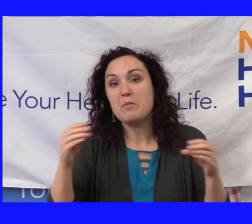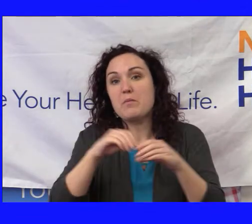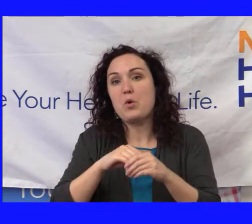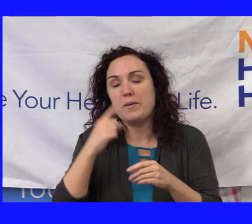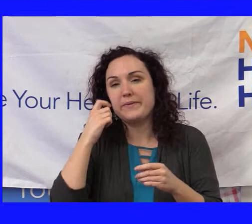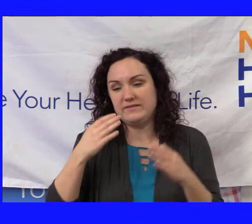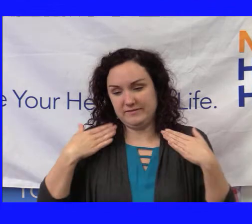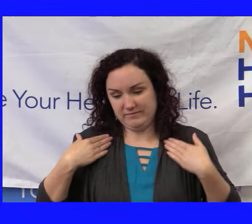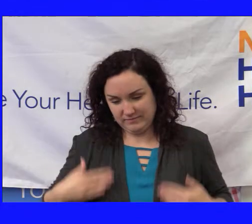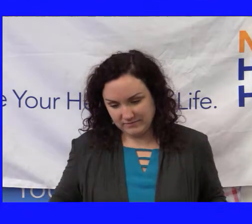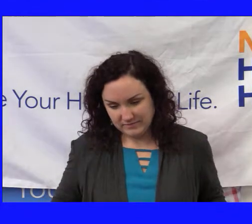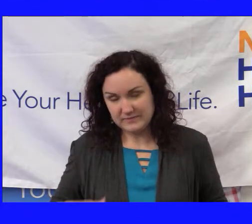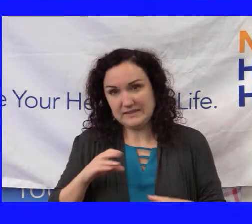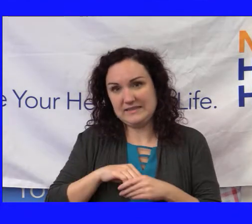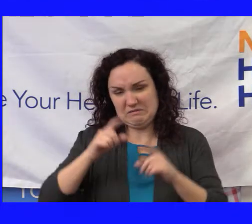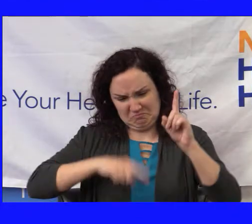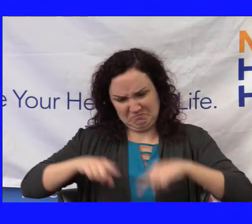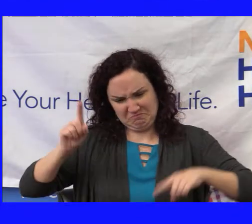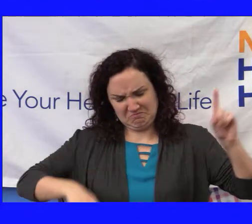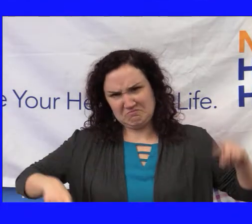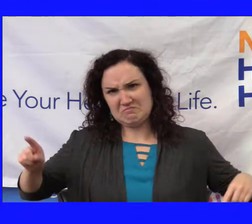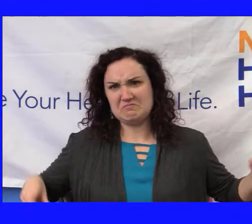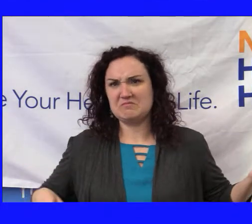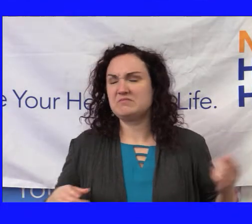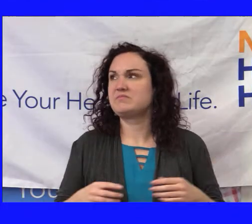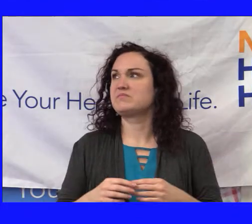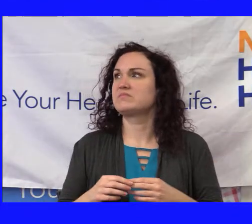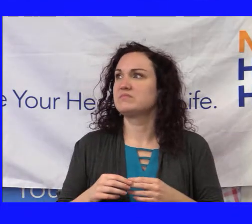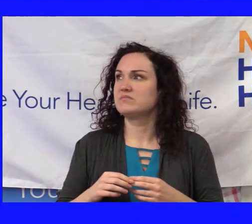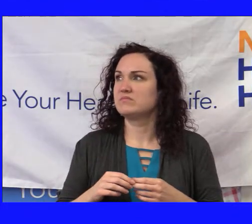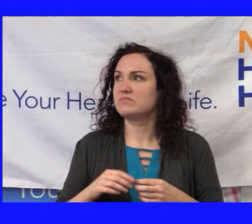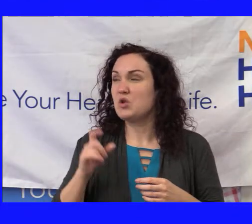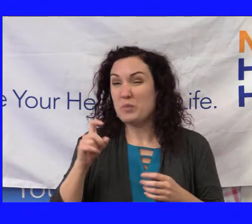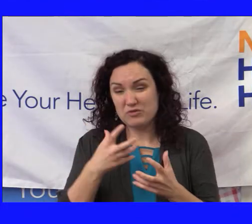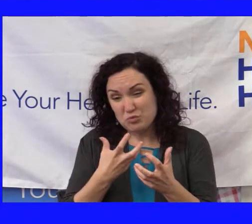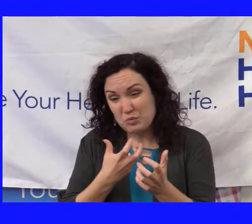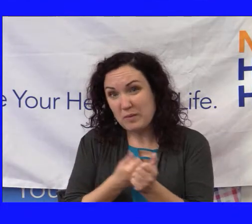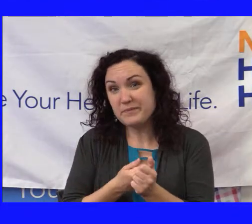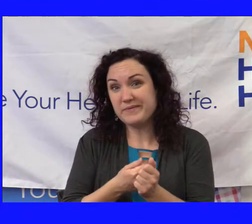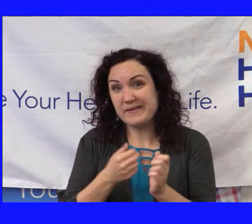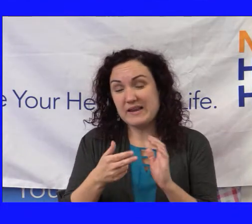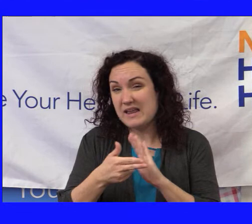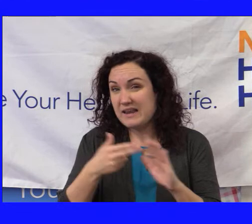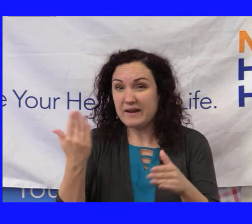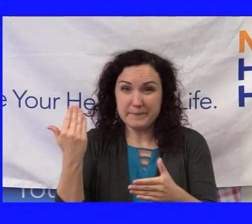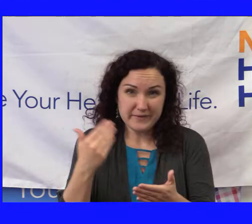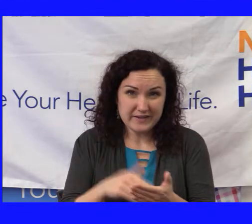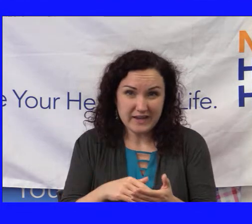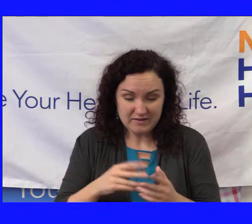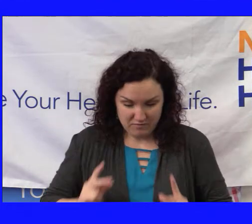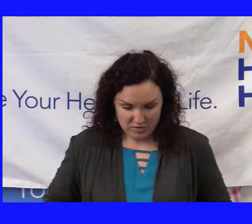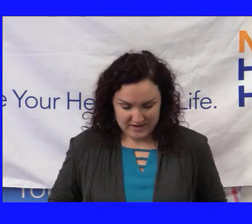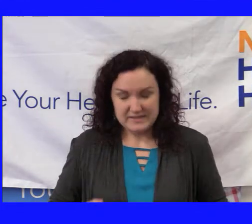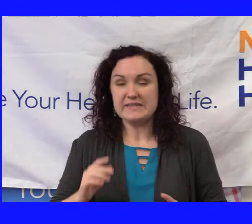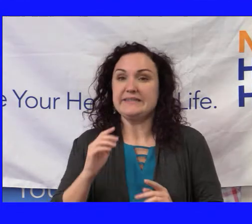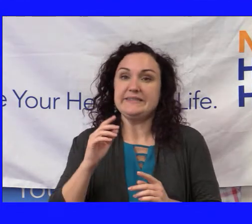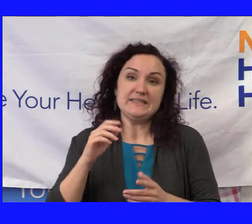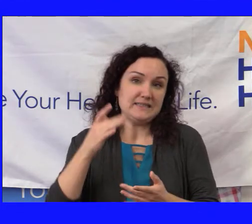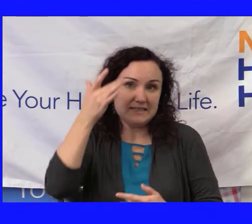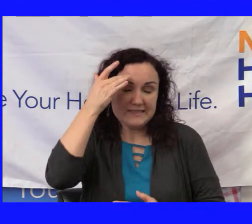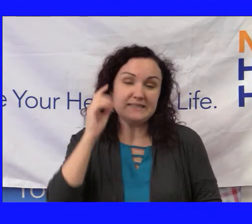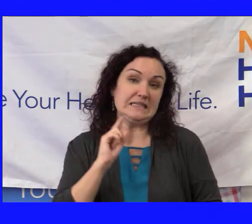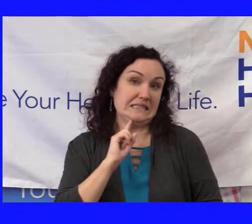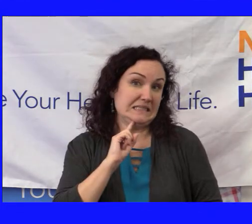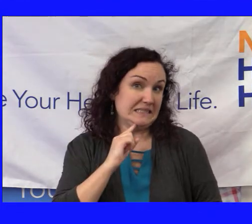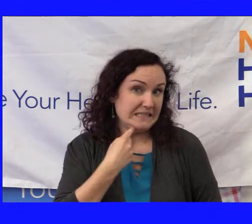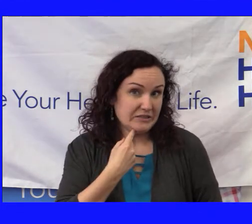the problem list and don't update and don't reclassify the severity of kidney disease. So it is hard to objectively measure how patients are being treated in